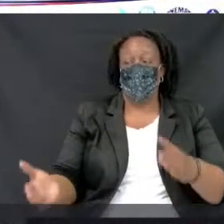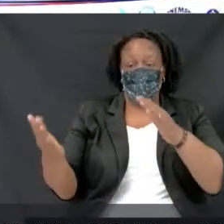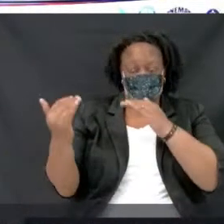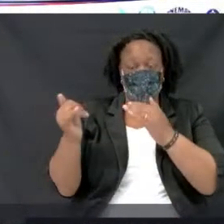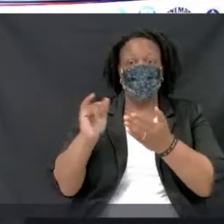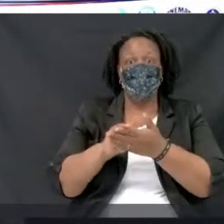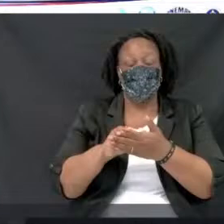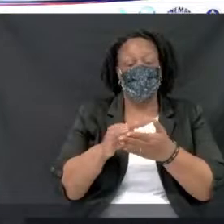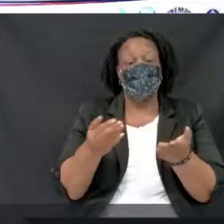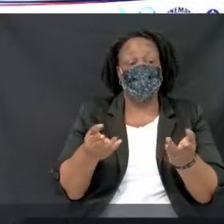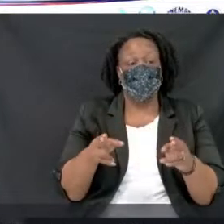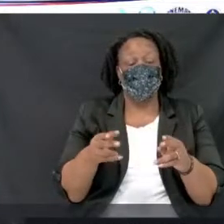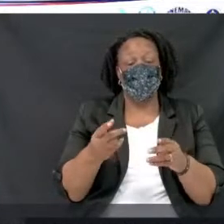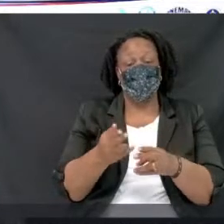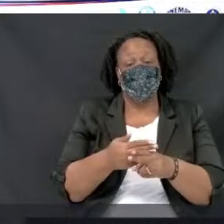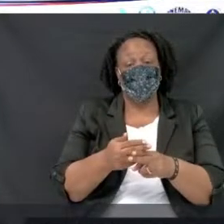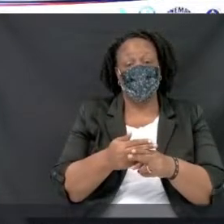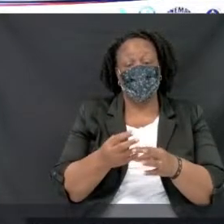we will have this